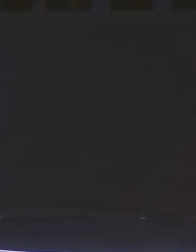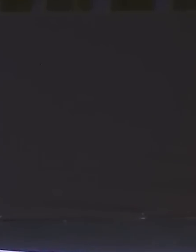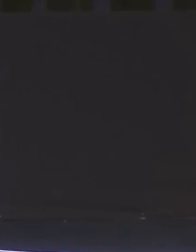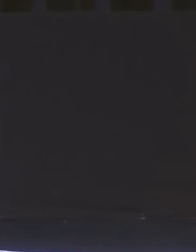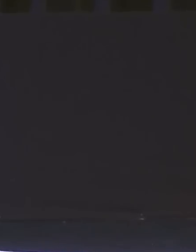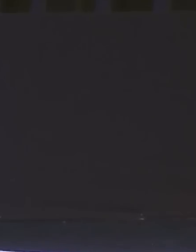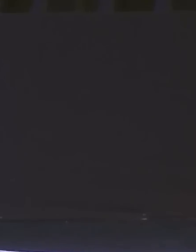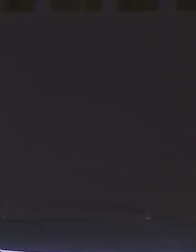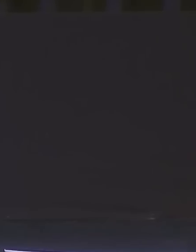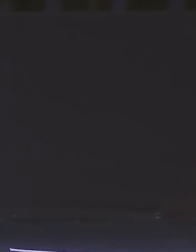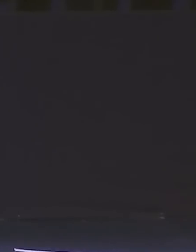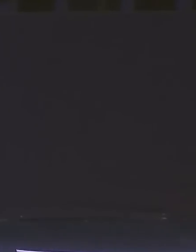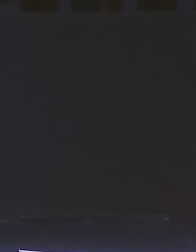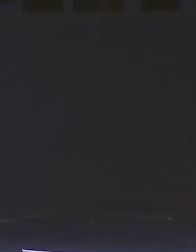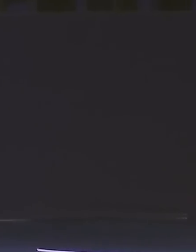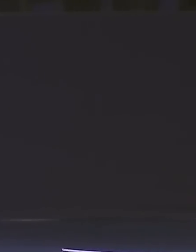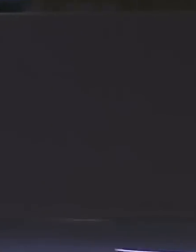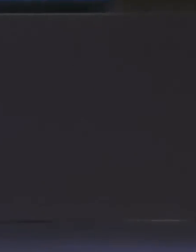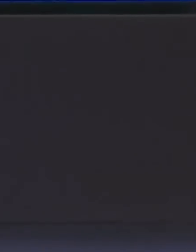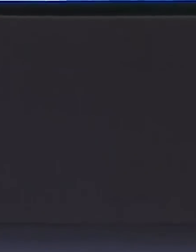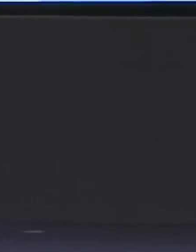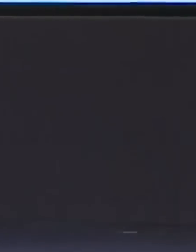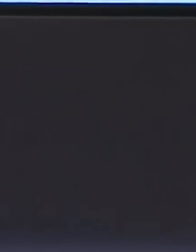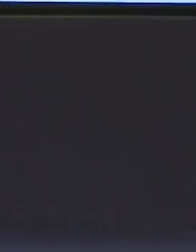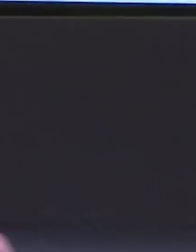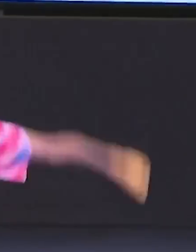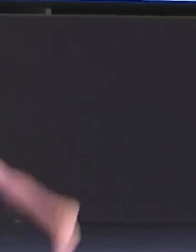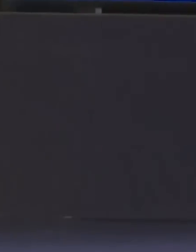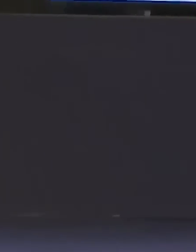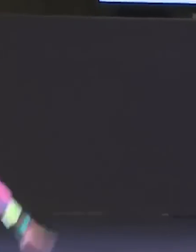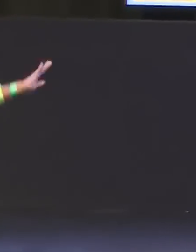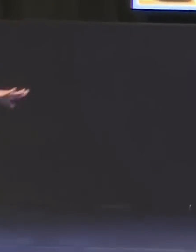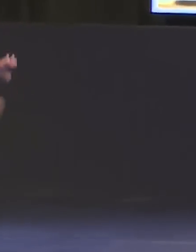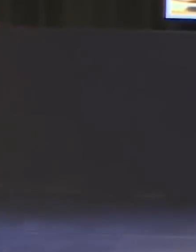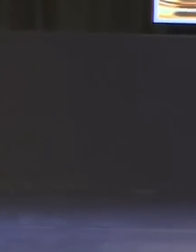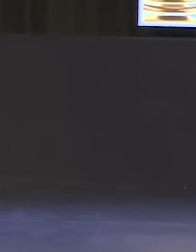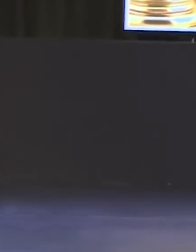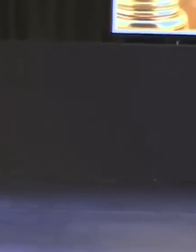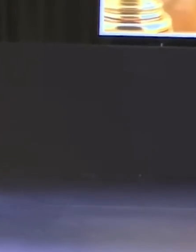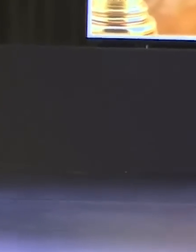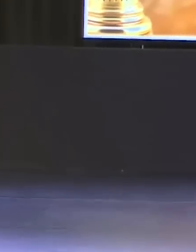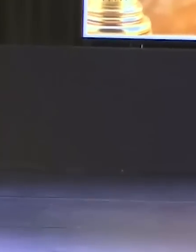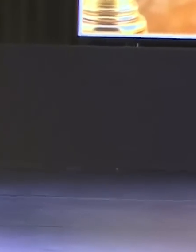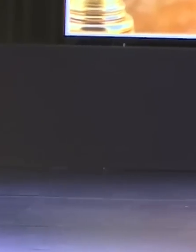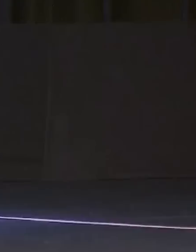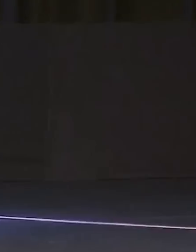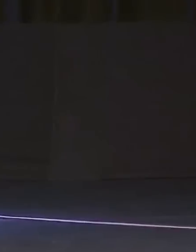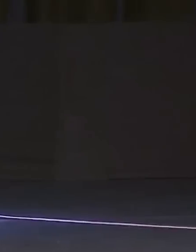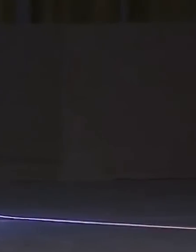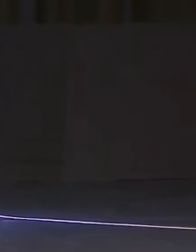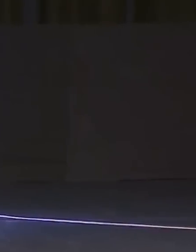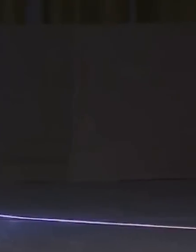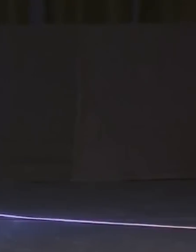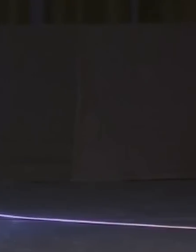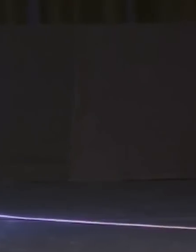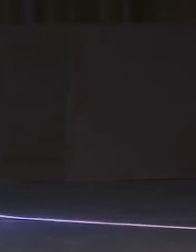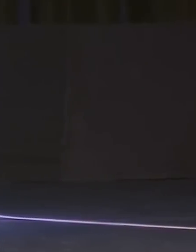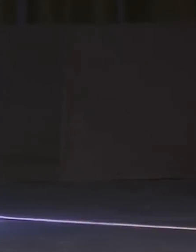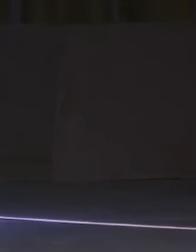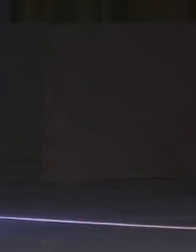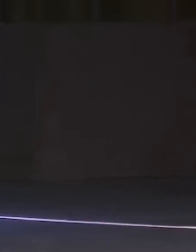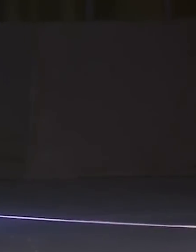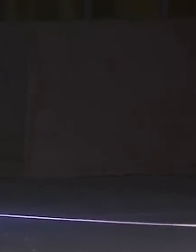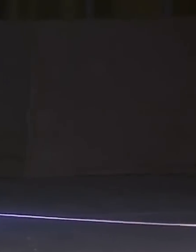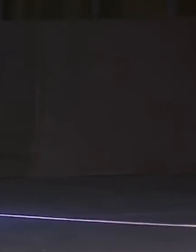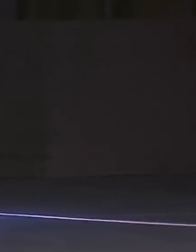Tumblebug's Kids Gymnastics, they should be proud of her performance to capture the national title. And rounding out the junior female fitness champions